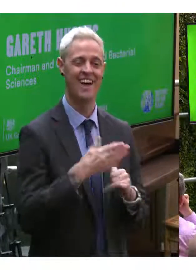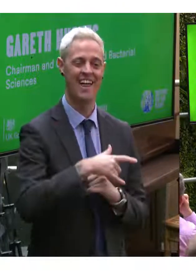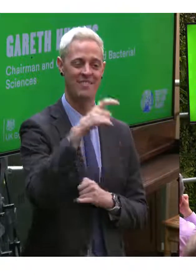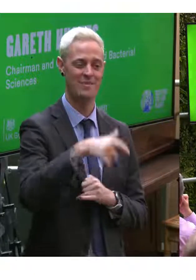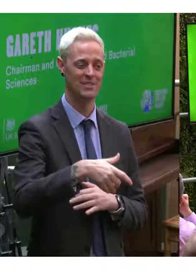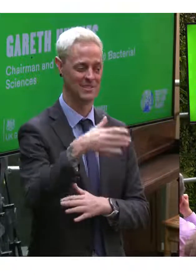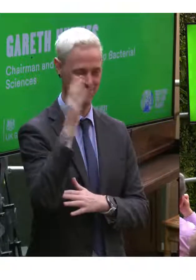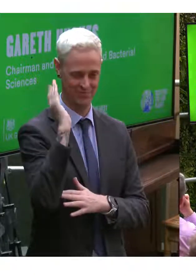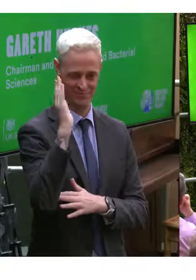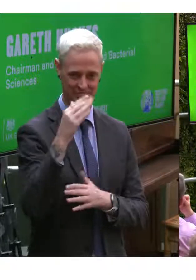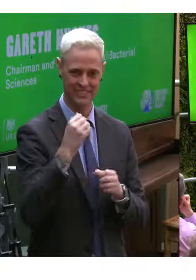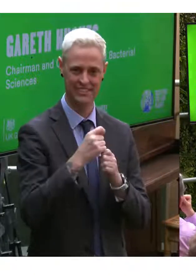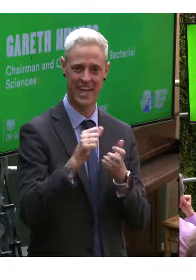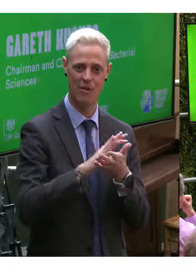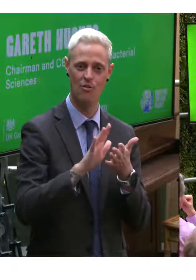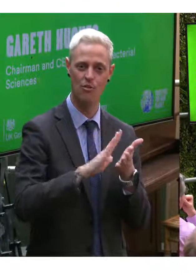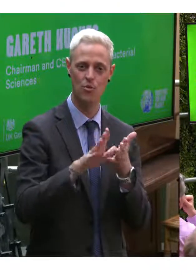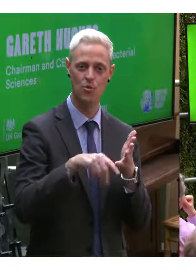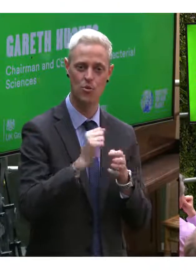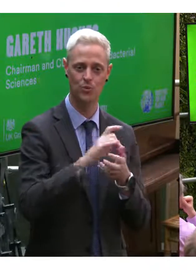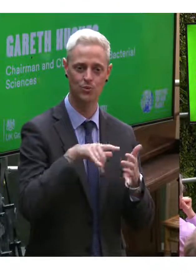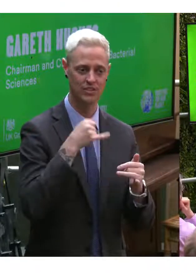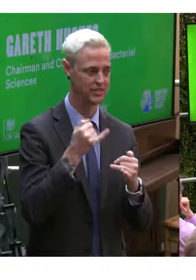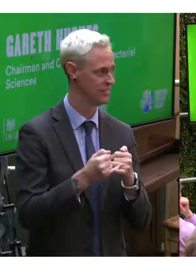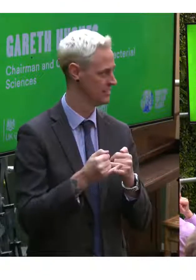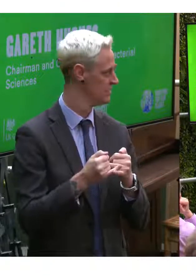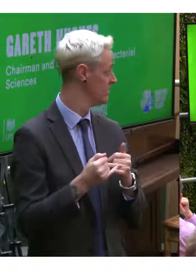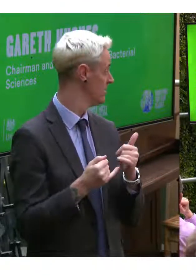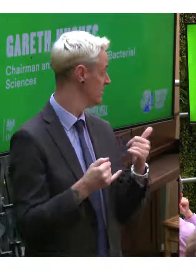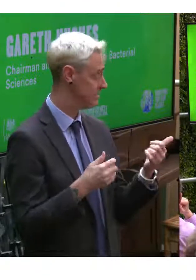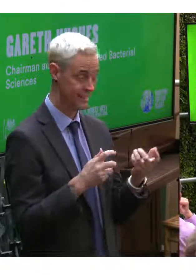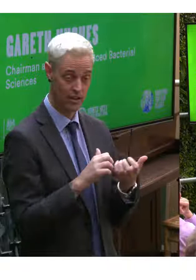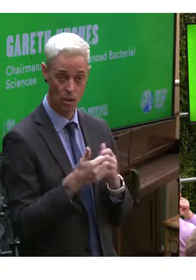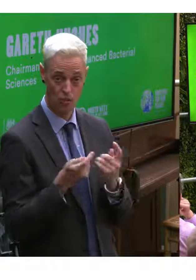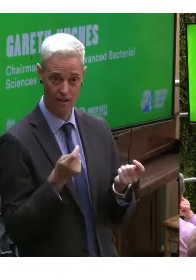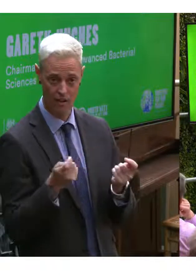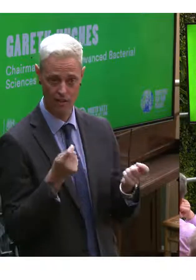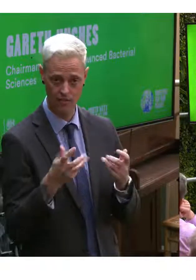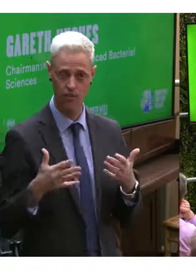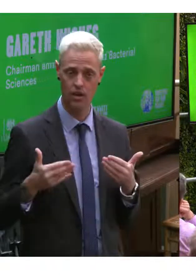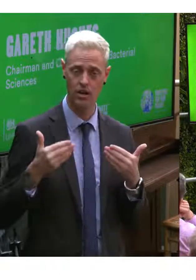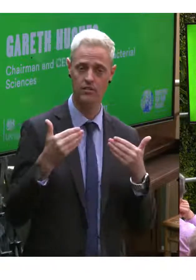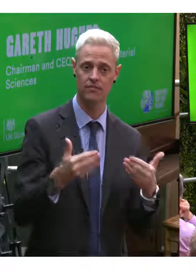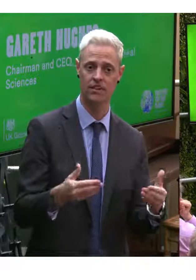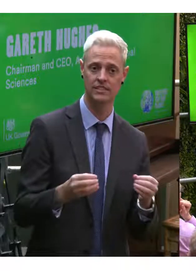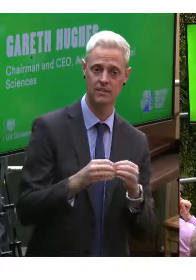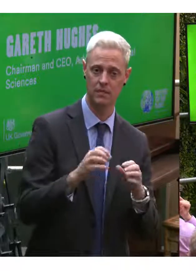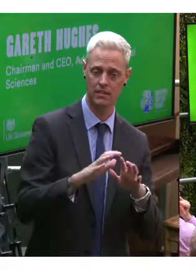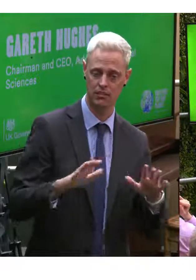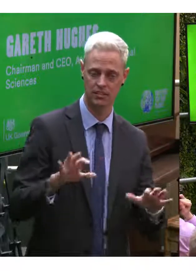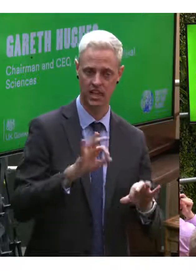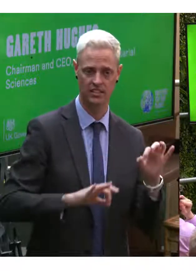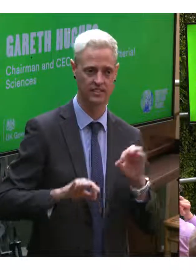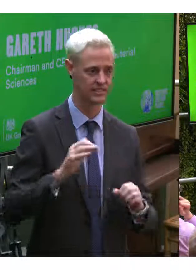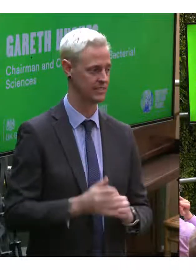is Gareth Hughes, who's the chairman and co-founder, I think I've got that right, Gareth, of Advanced Bacterial Sciences. Over to you, Gareth.